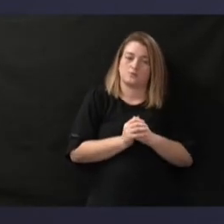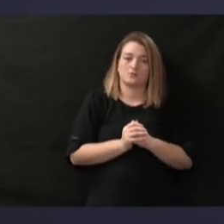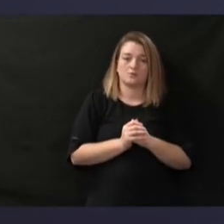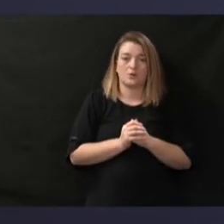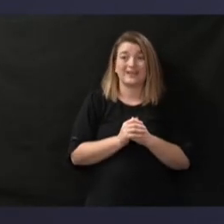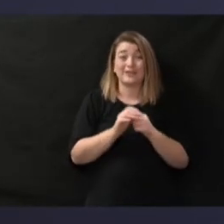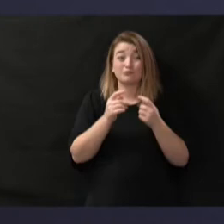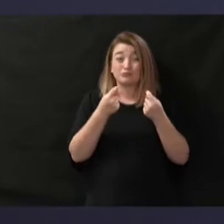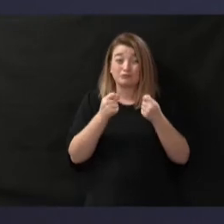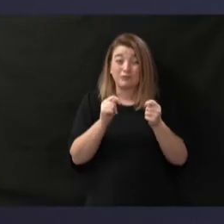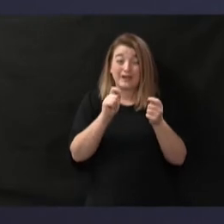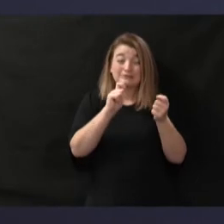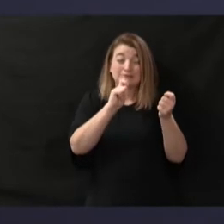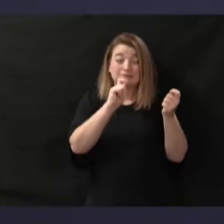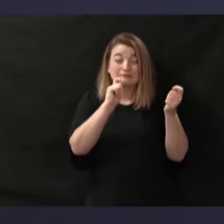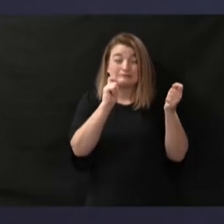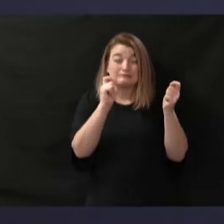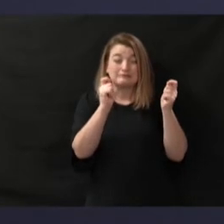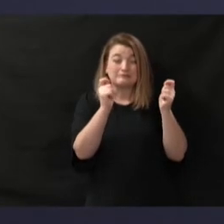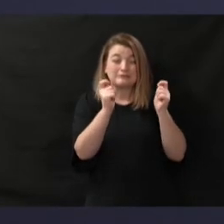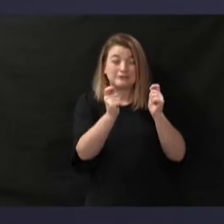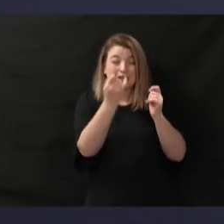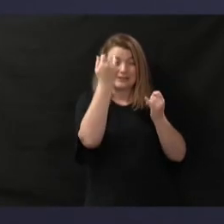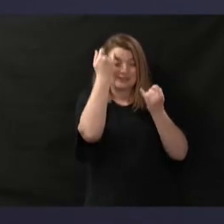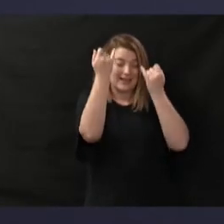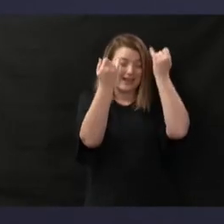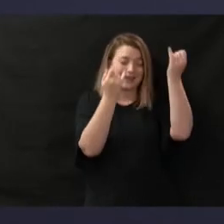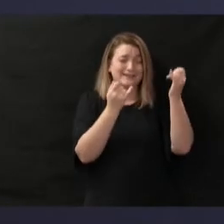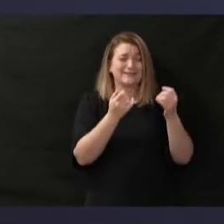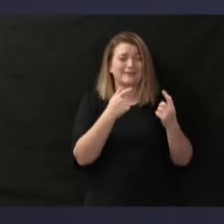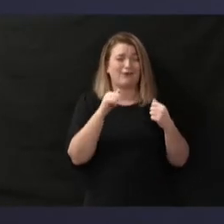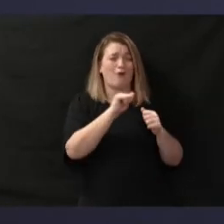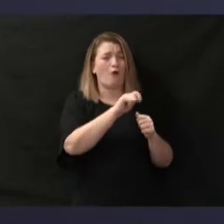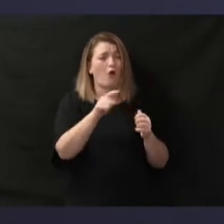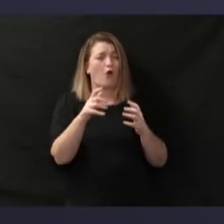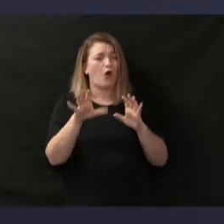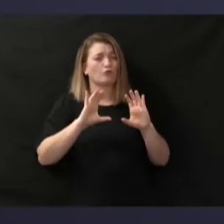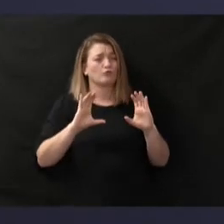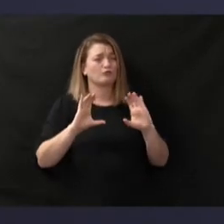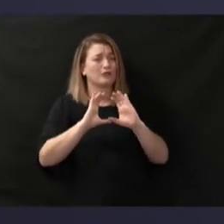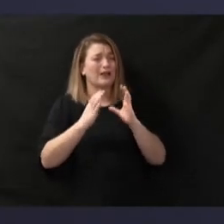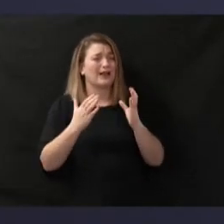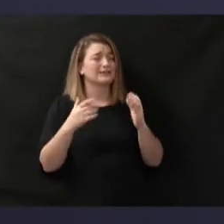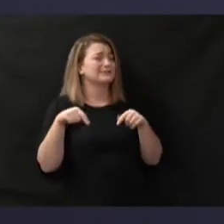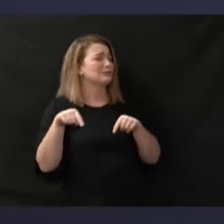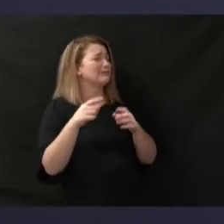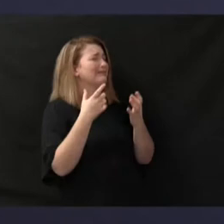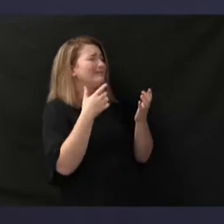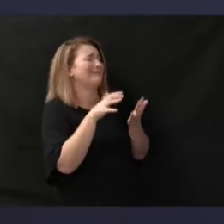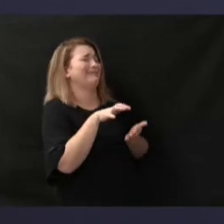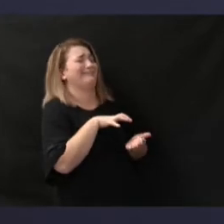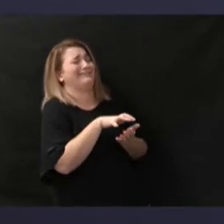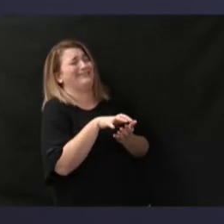changed. I mean, the person that, yeah. I know. And you know, and I.